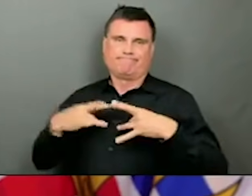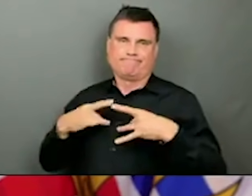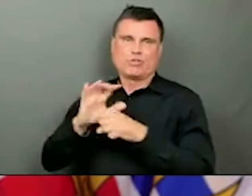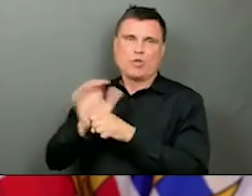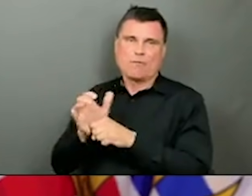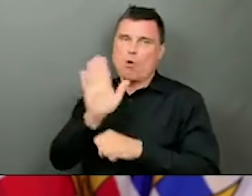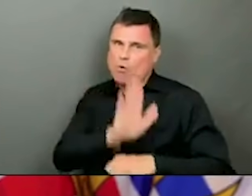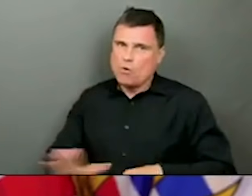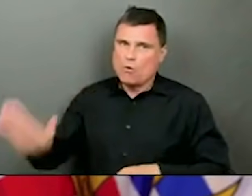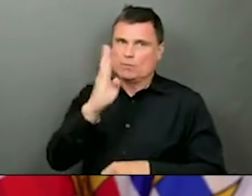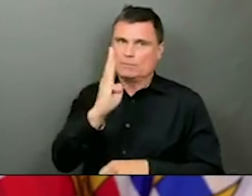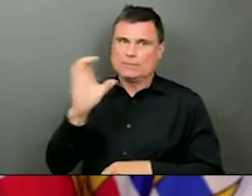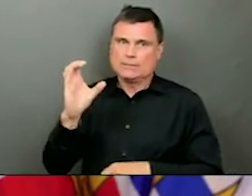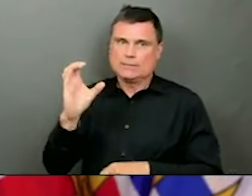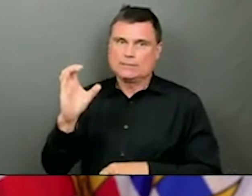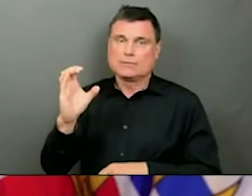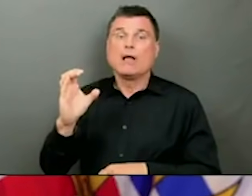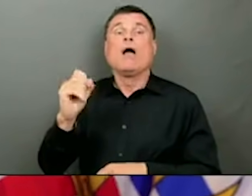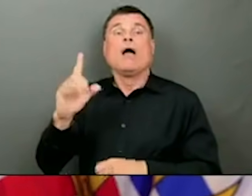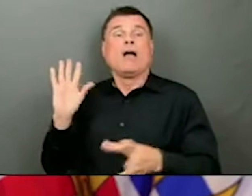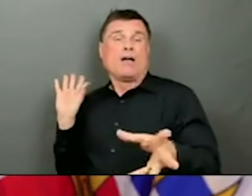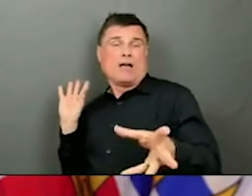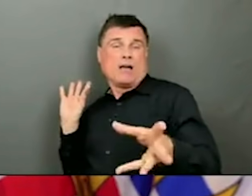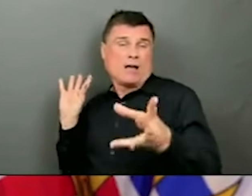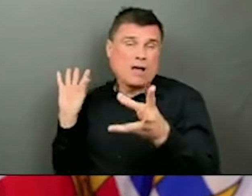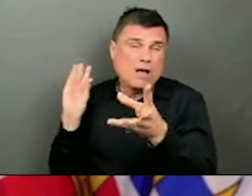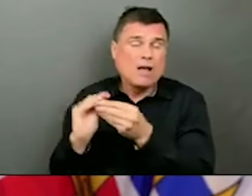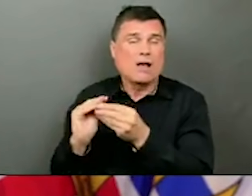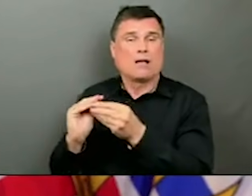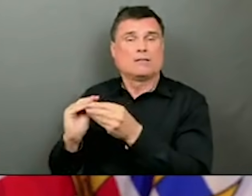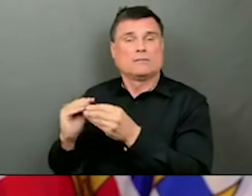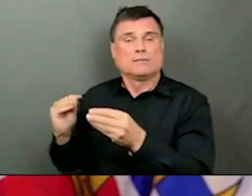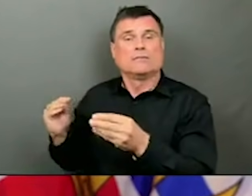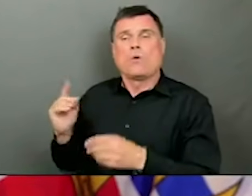bringing the total number of people in British Columbia to